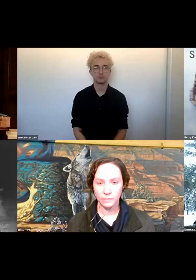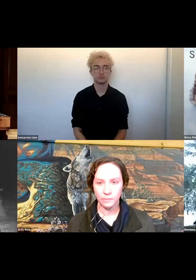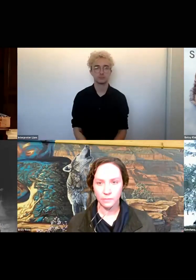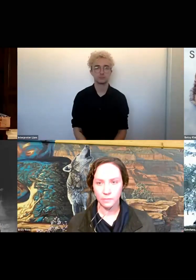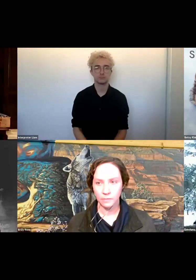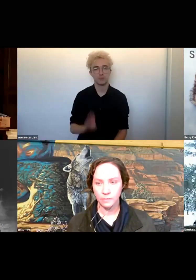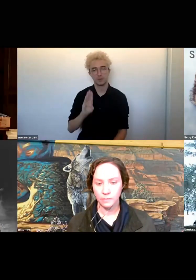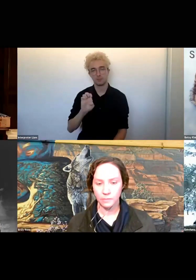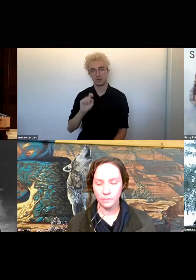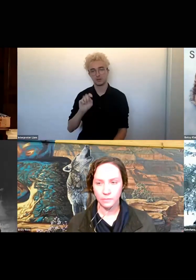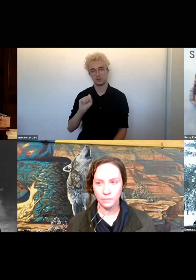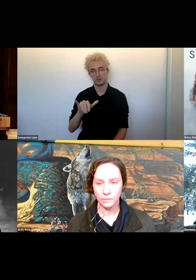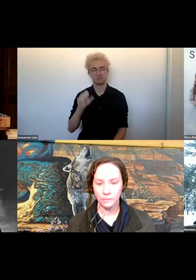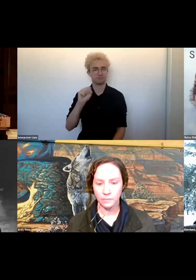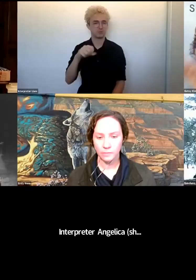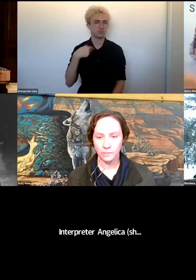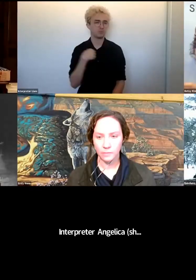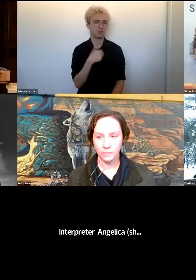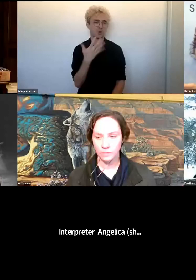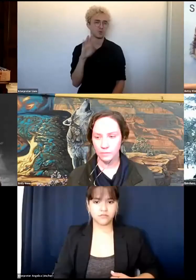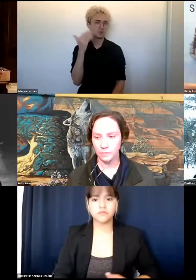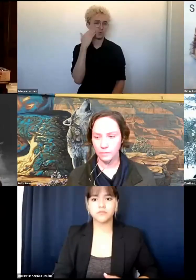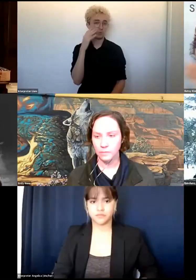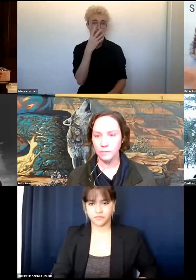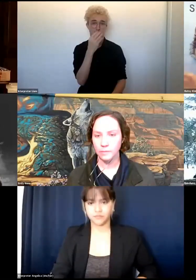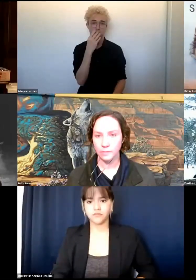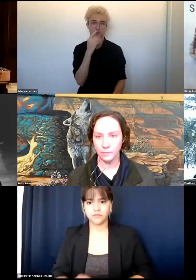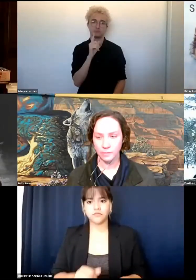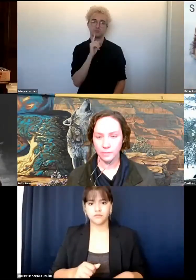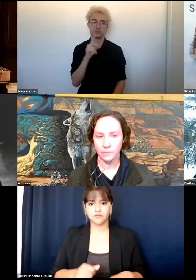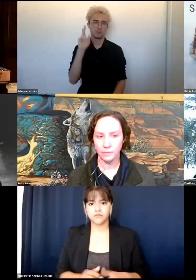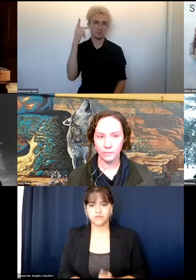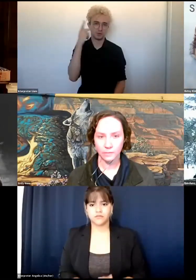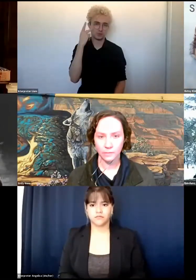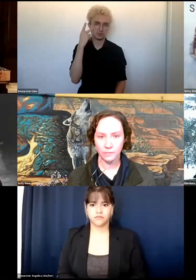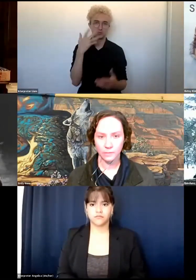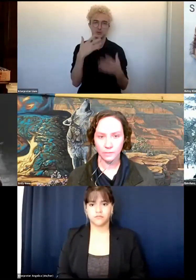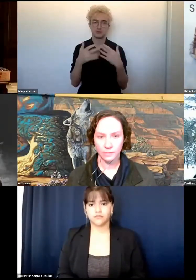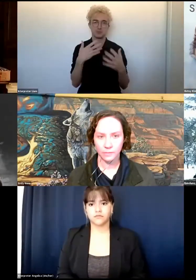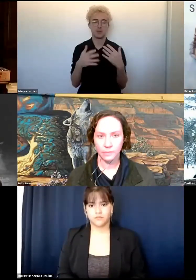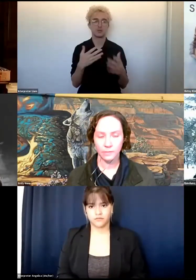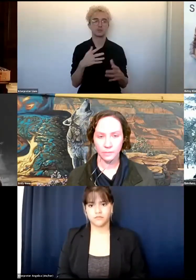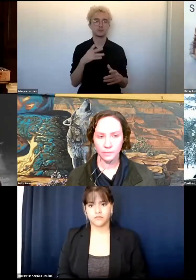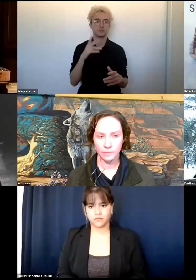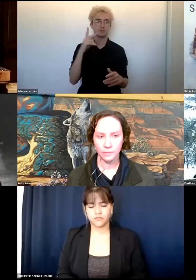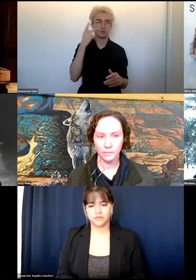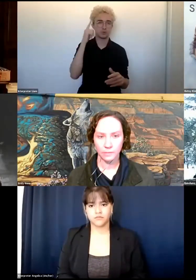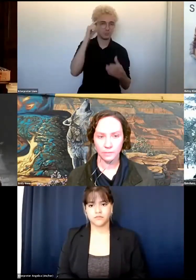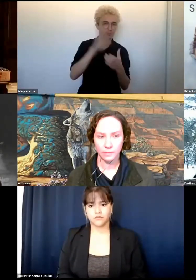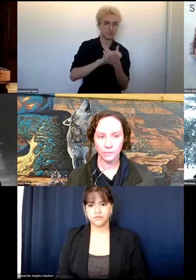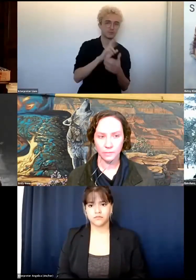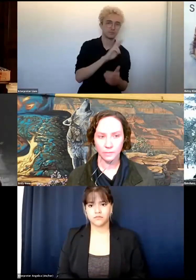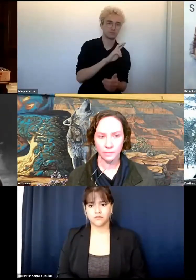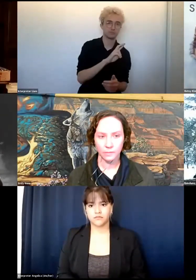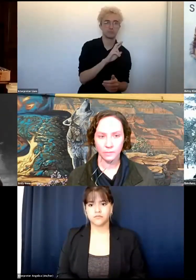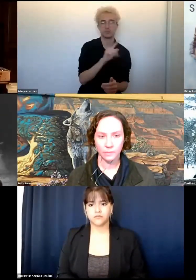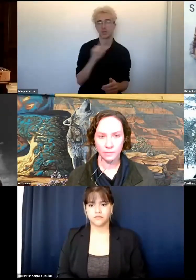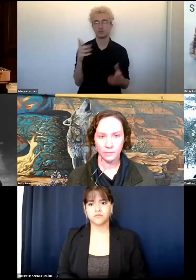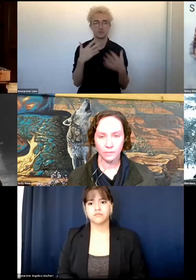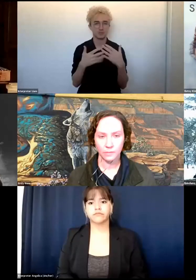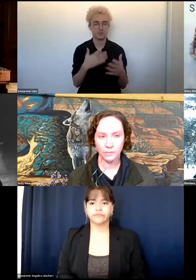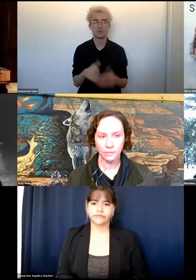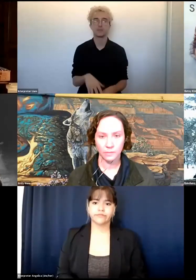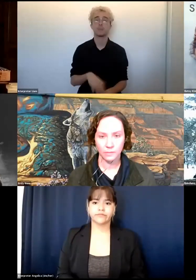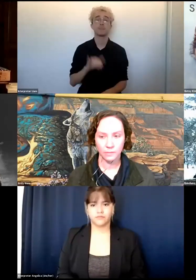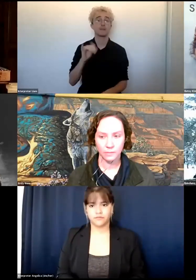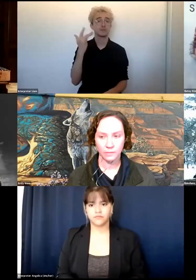wolves are very political. It doesn't matter regardless of party, right? They're very political. And so that's why I was asking the